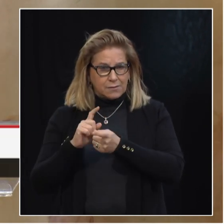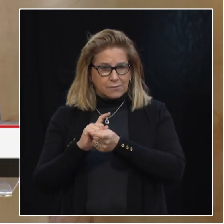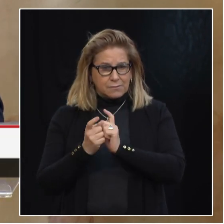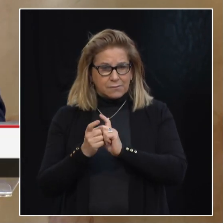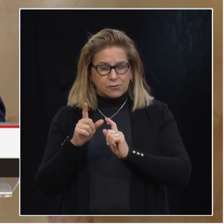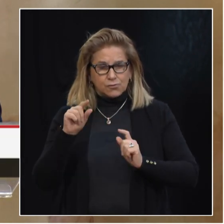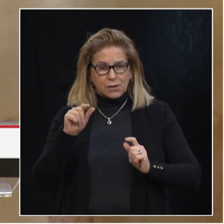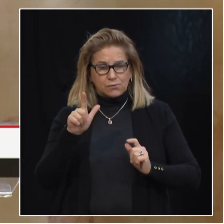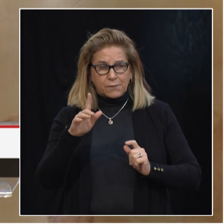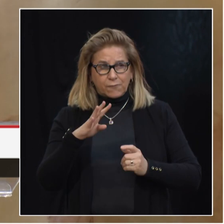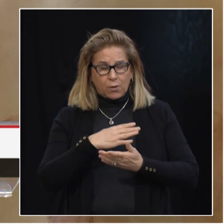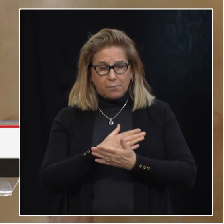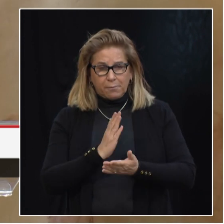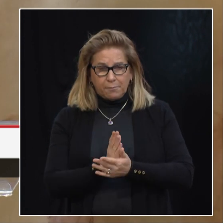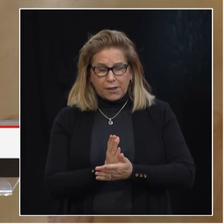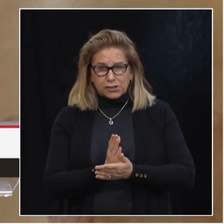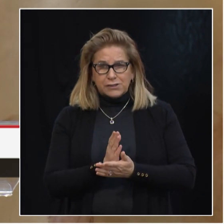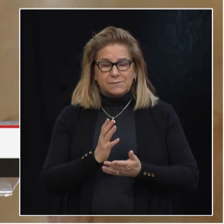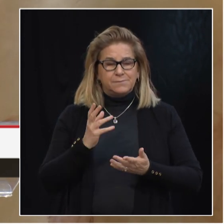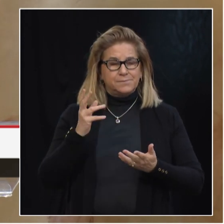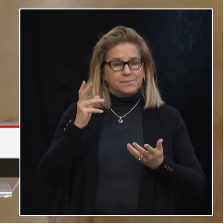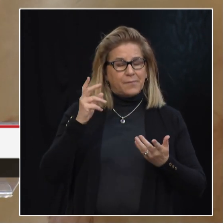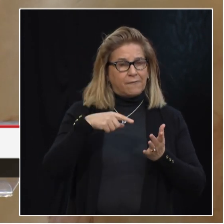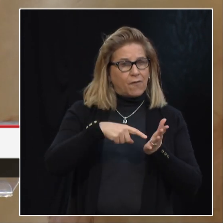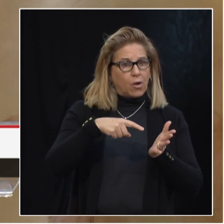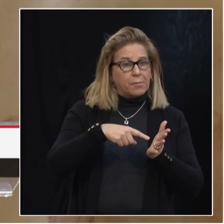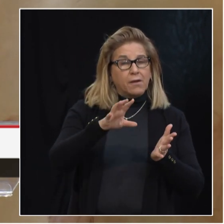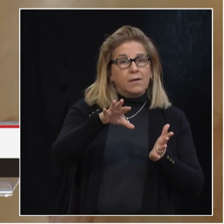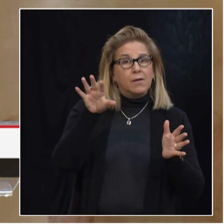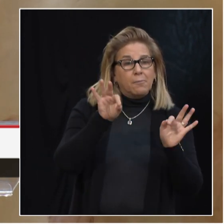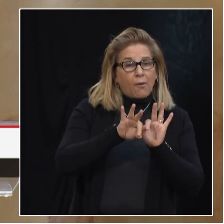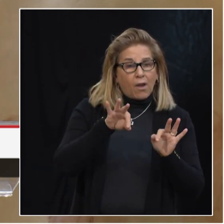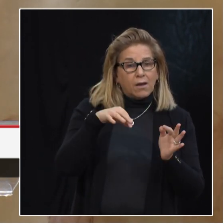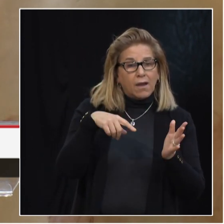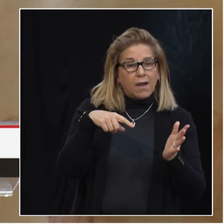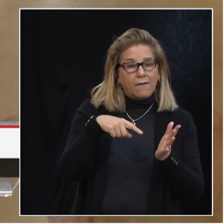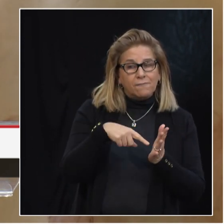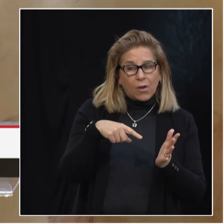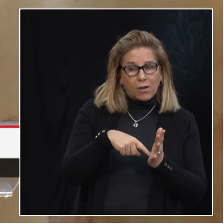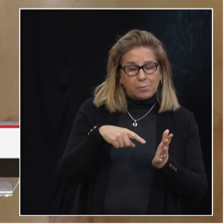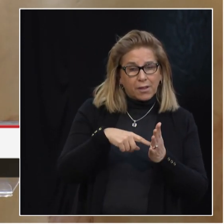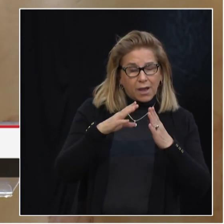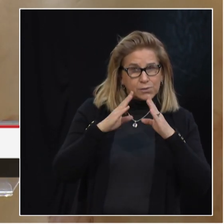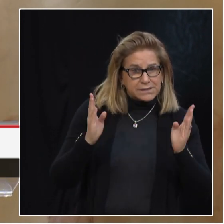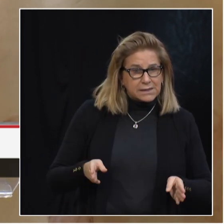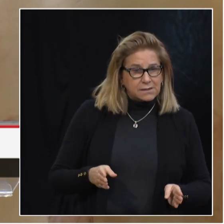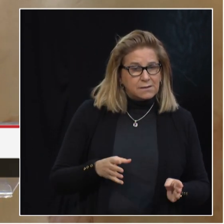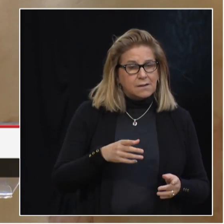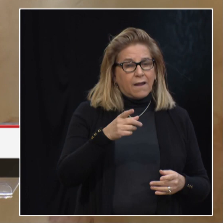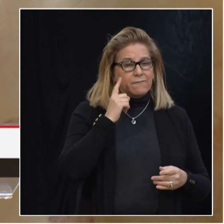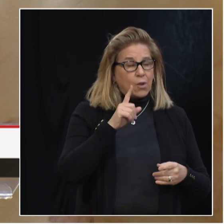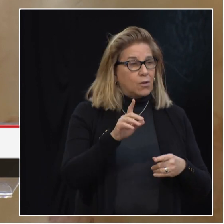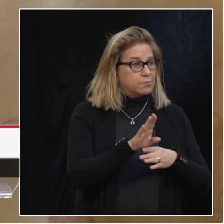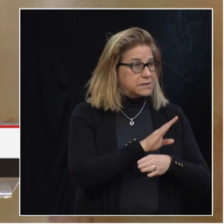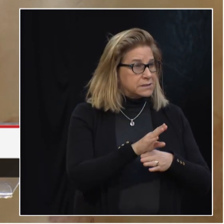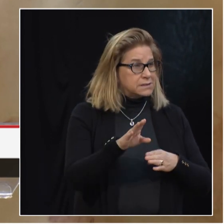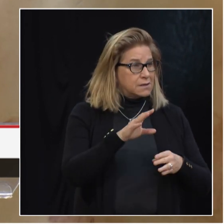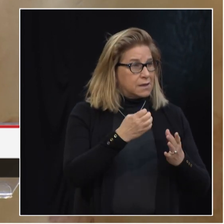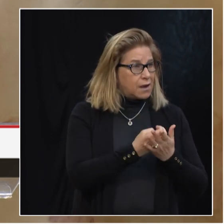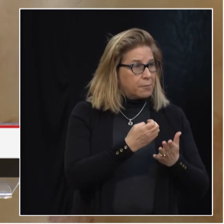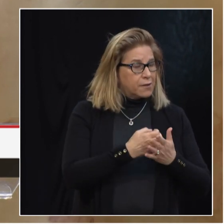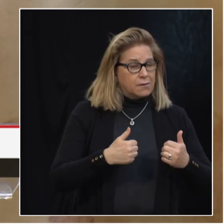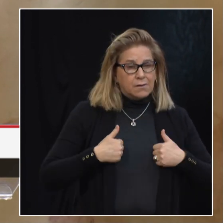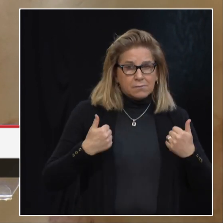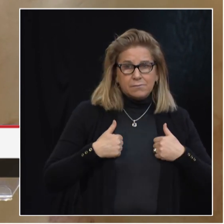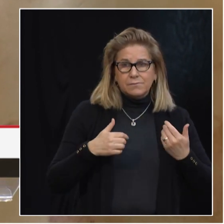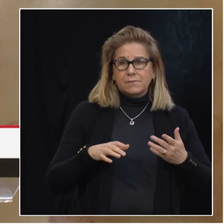that progress is going to be one of the top priorities of the Committee on Business and Economic Development and my colleagues at the council, I'm sure.